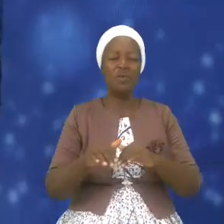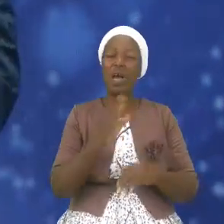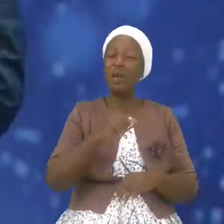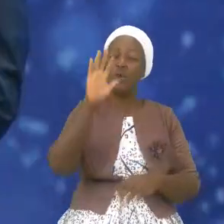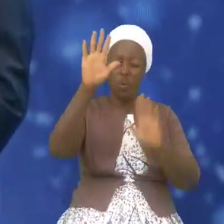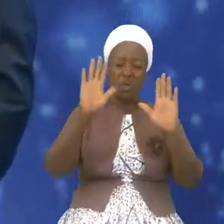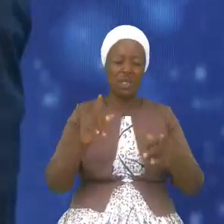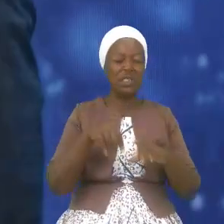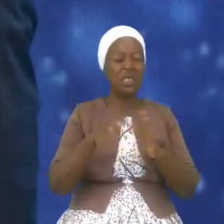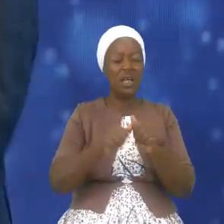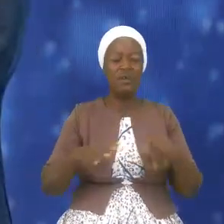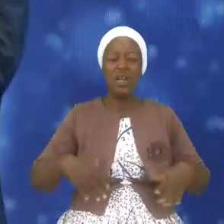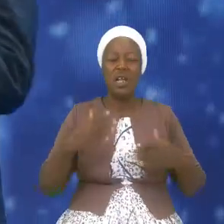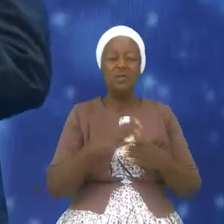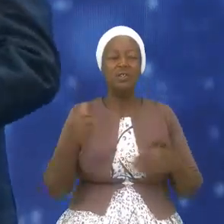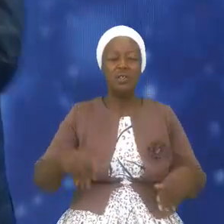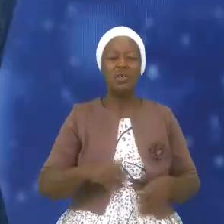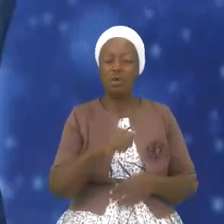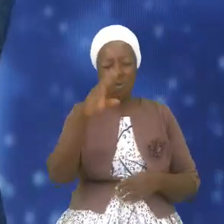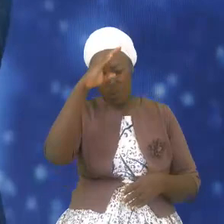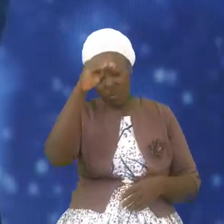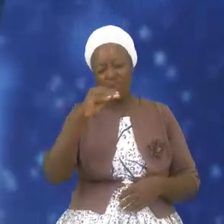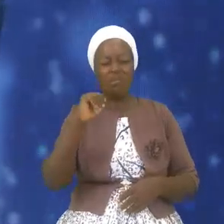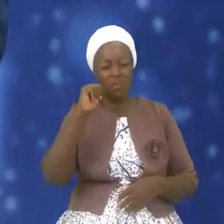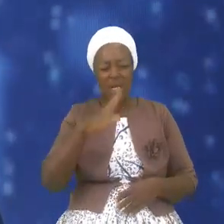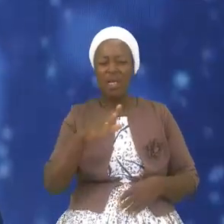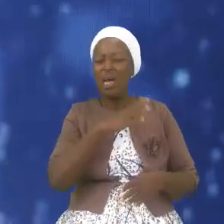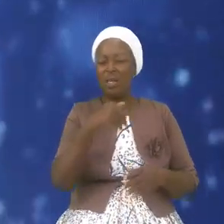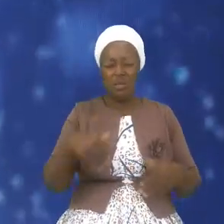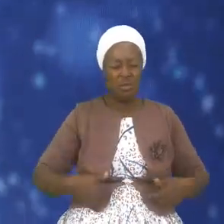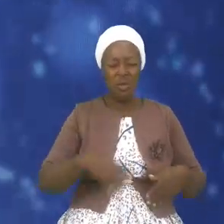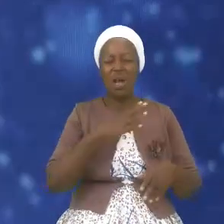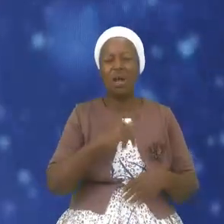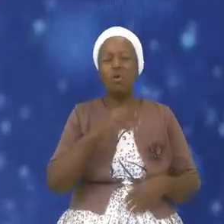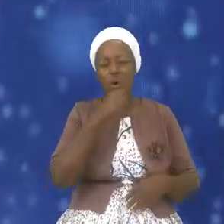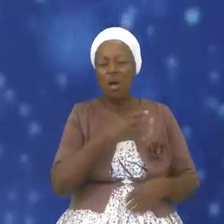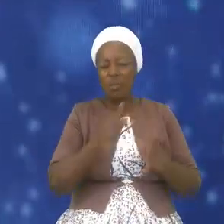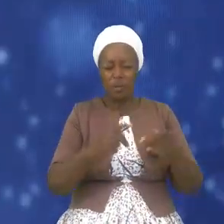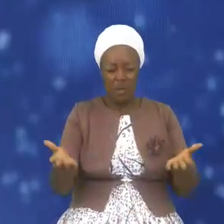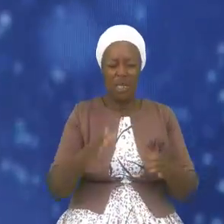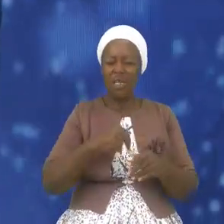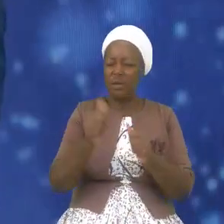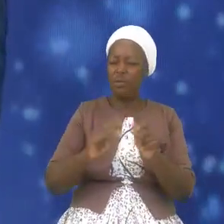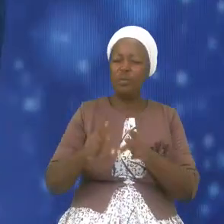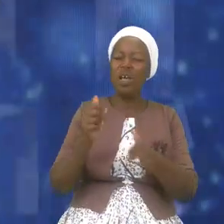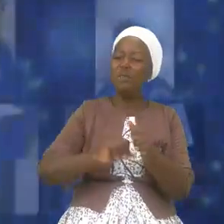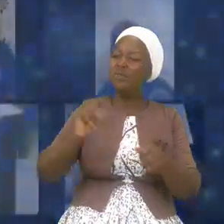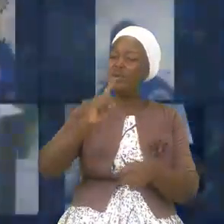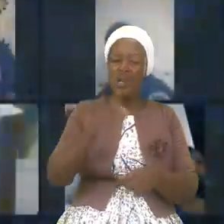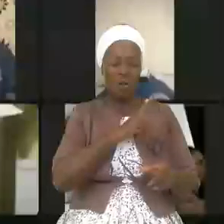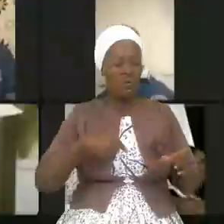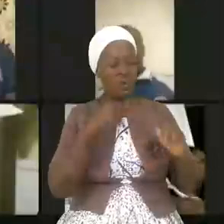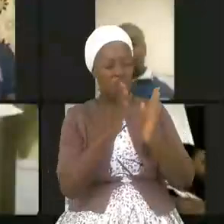the people here and the people everywhere, we pray that your word of wonder will come upon every